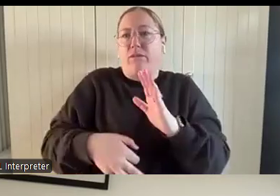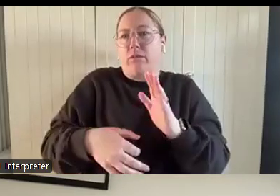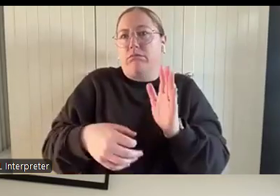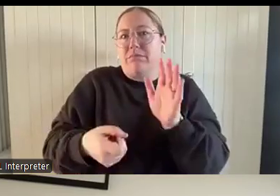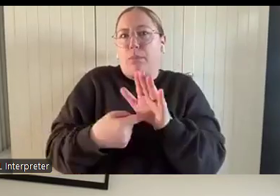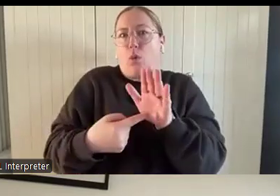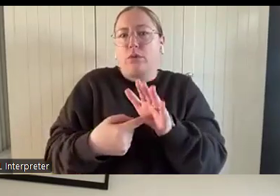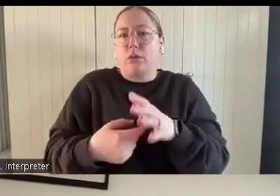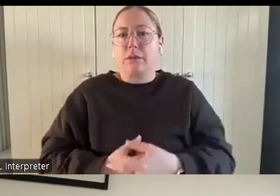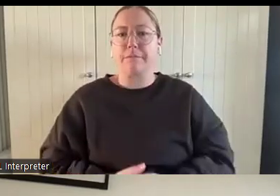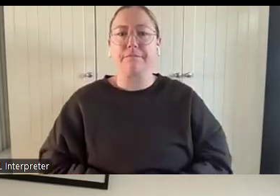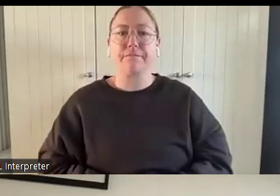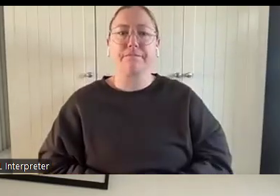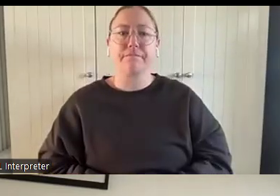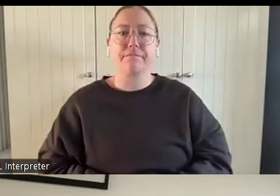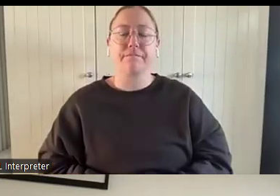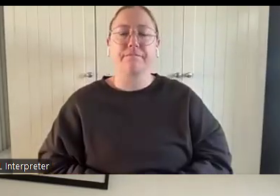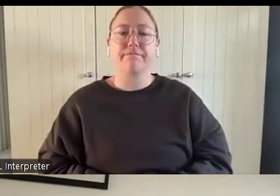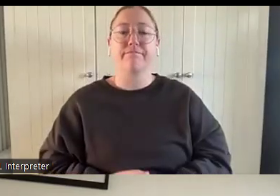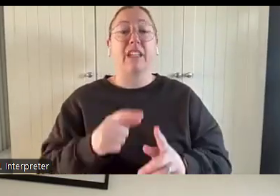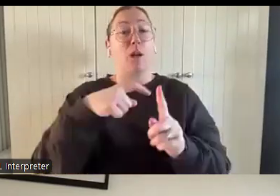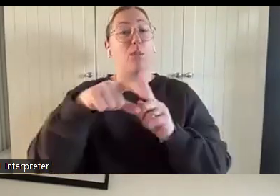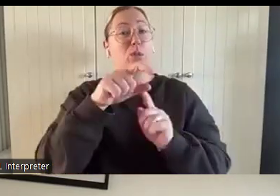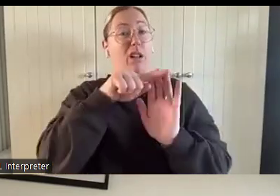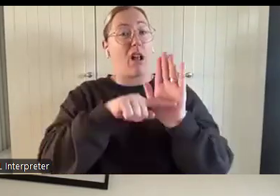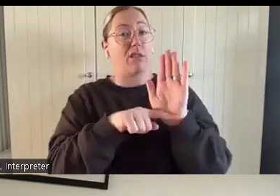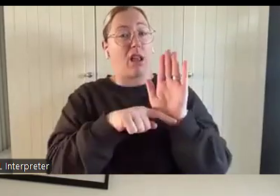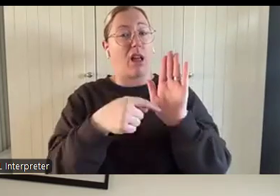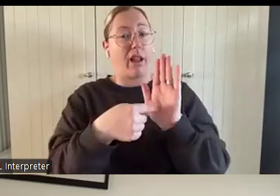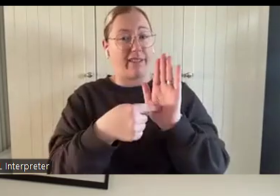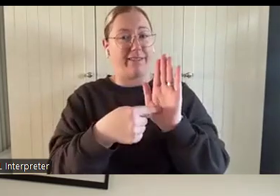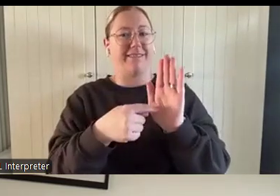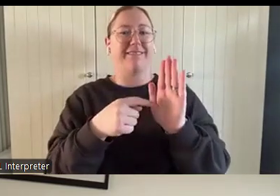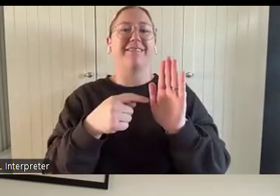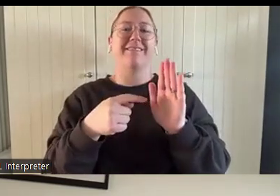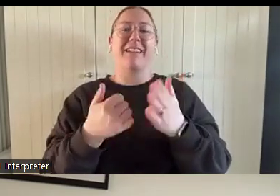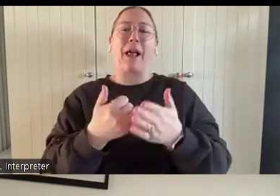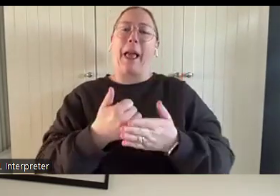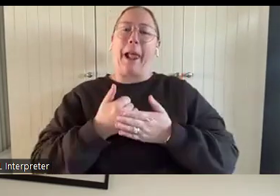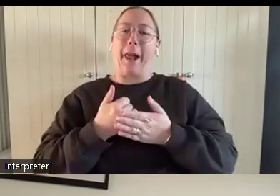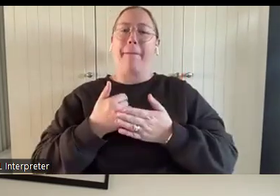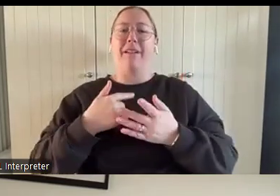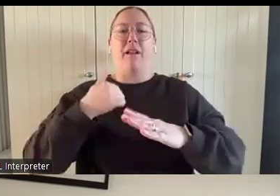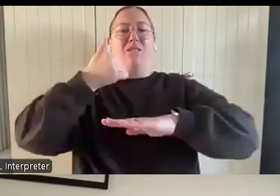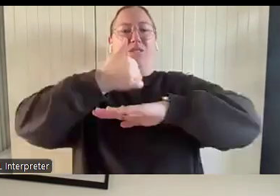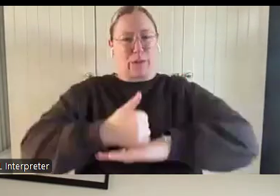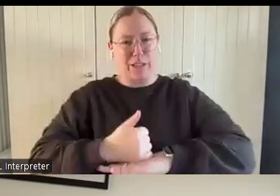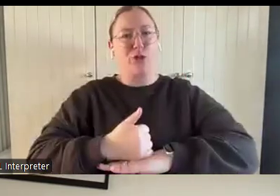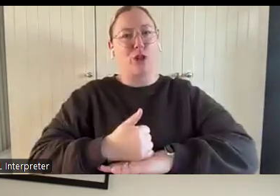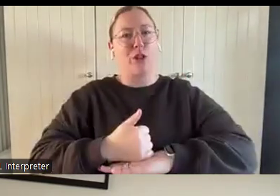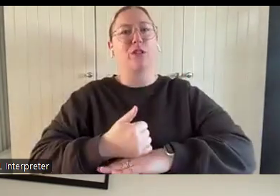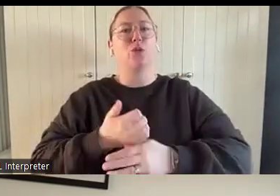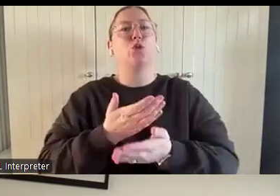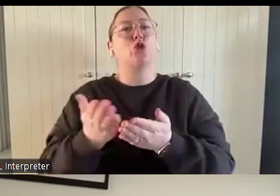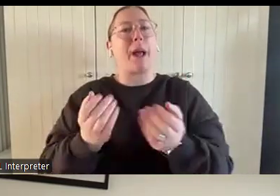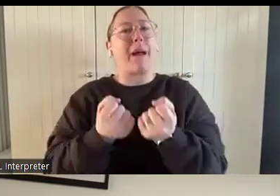the development of our community guidelines helped set the foundation for how we share power within the programme. It wasn't about handing over